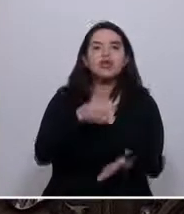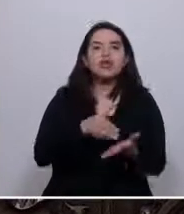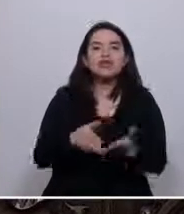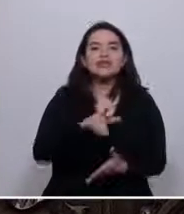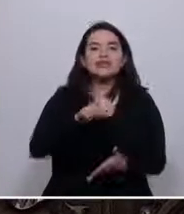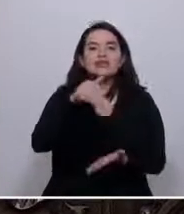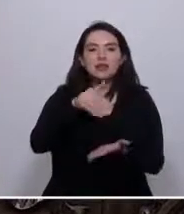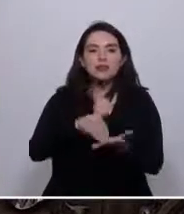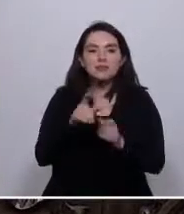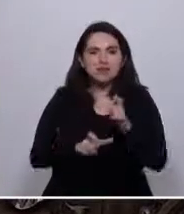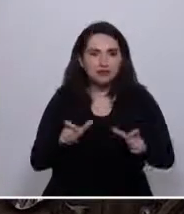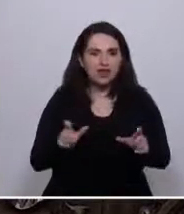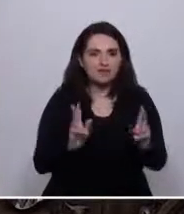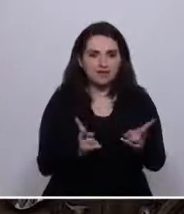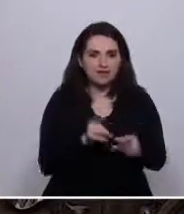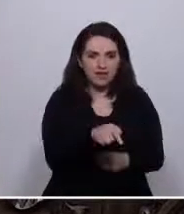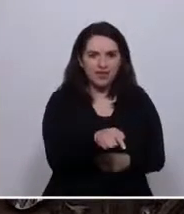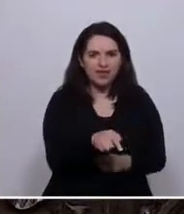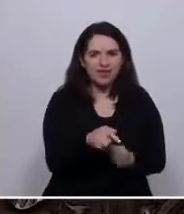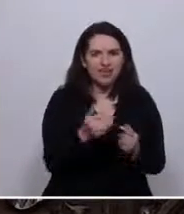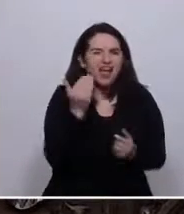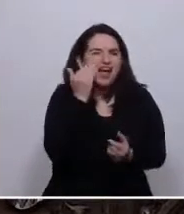is practically a small country.